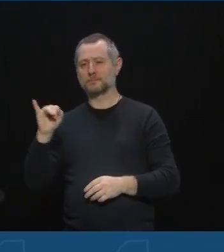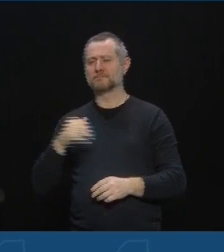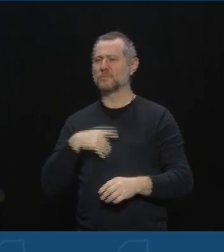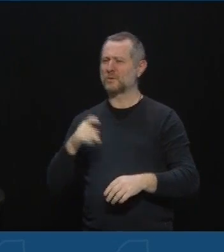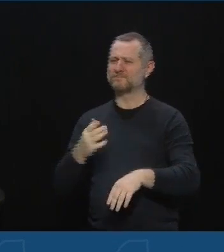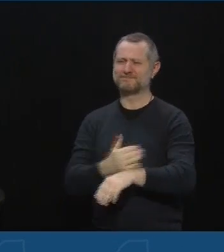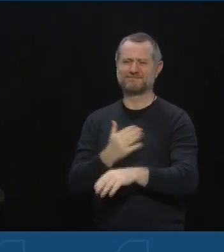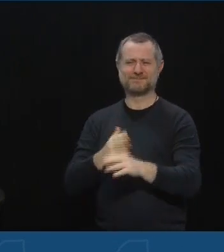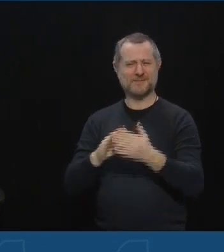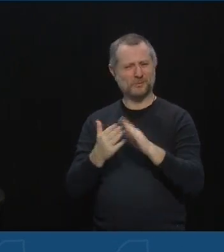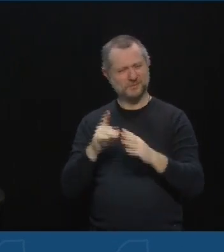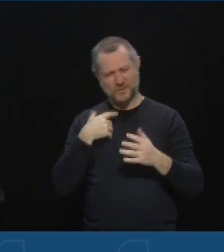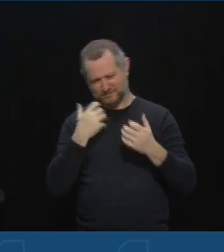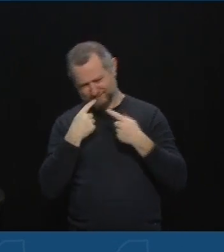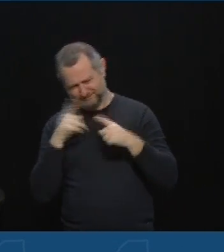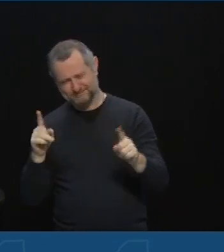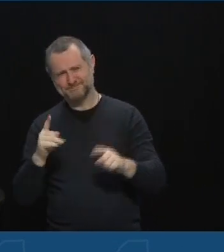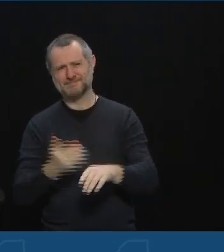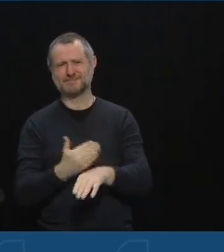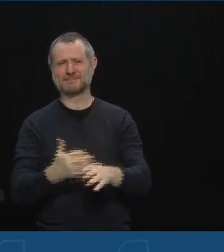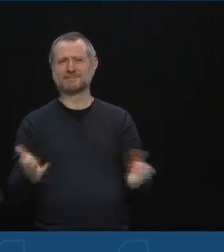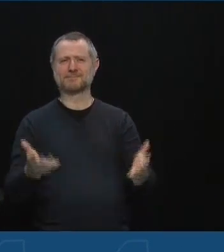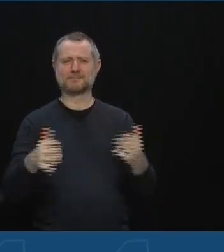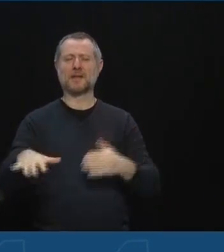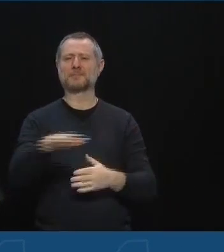it happen. So let's.